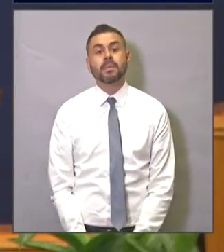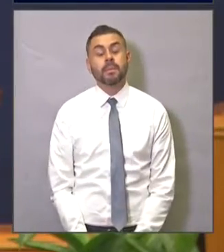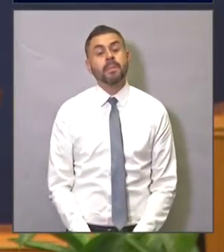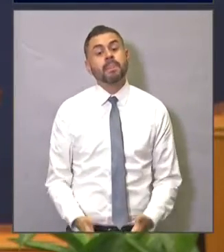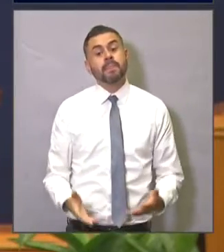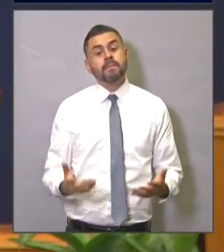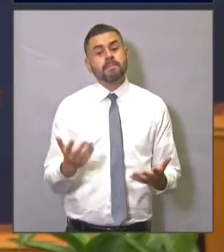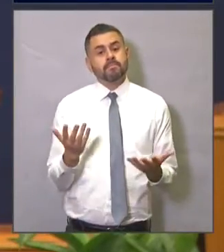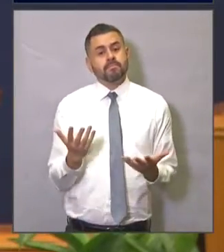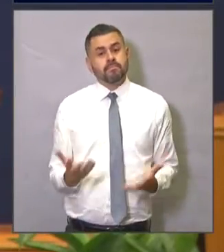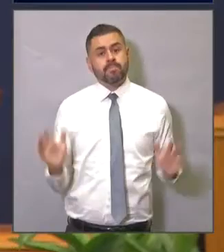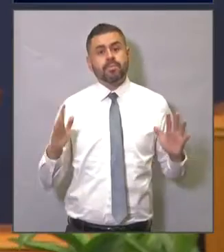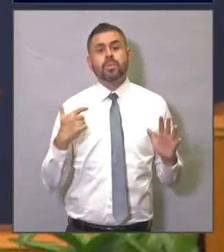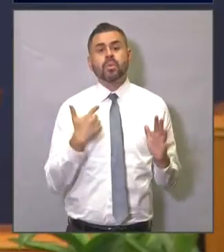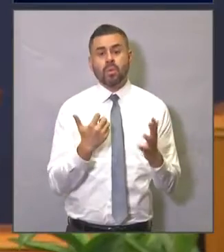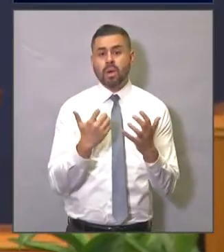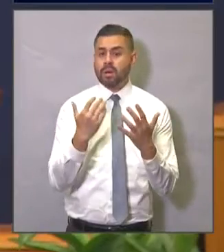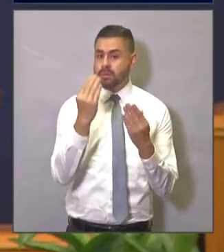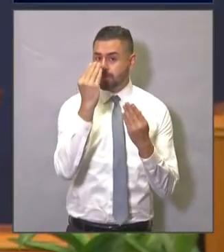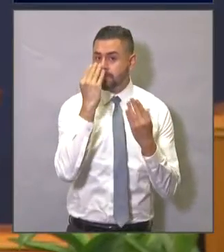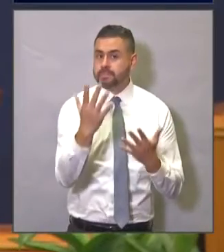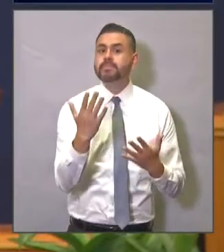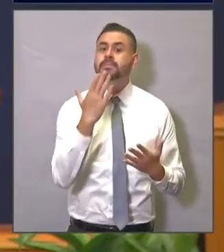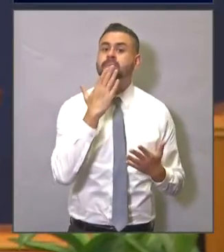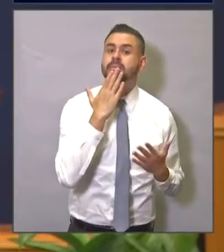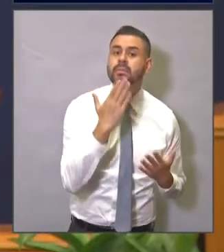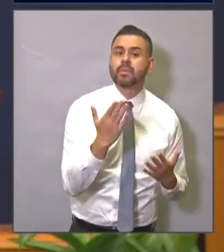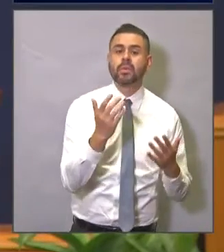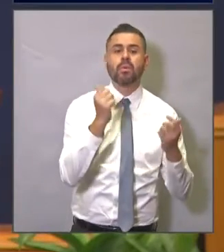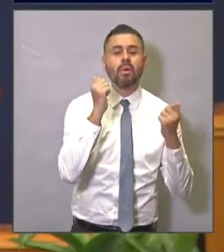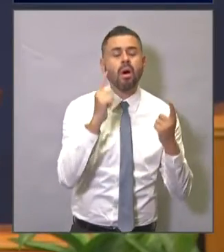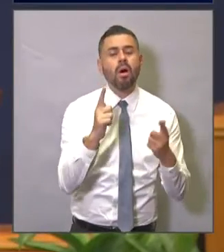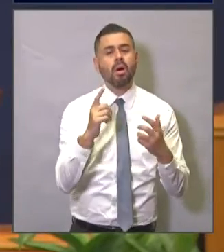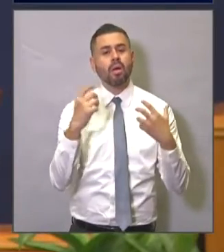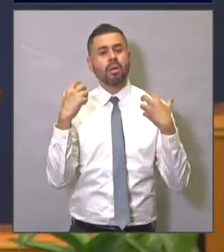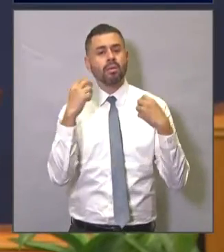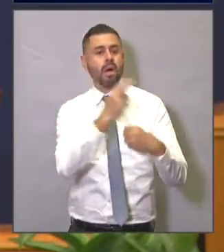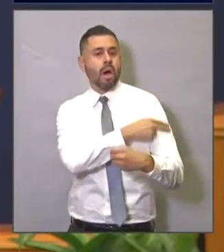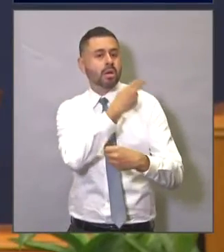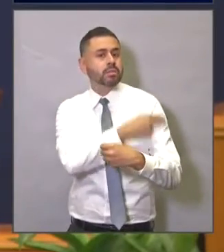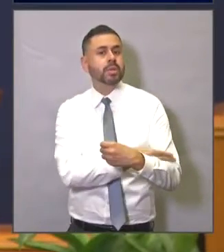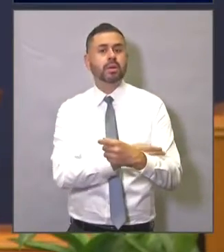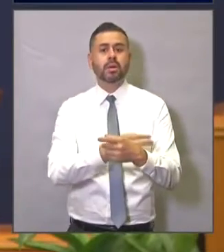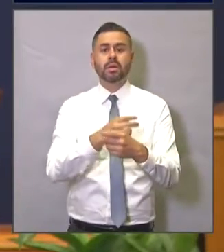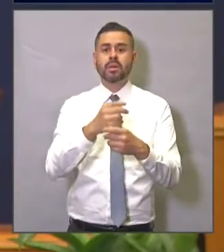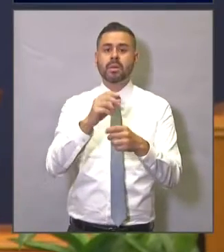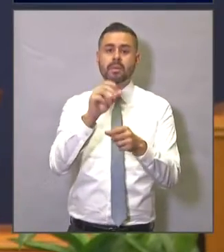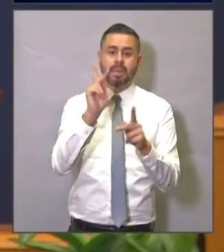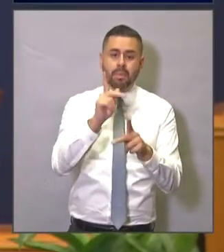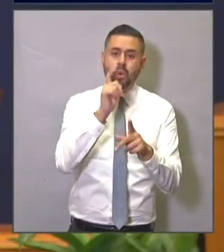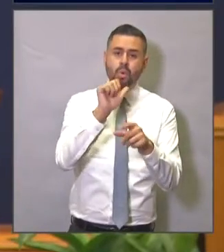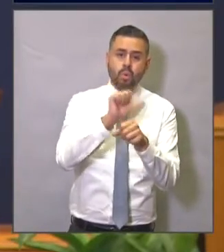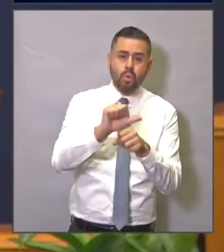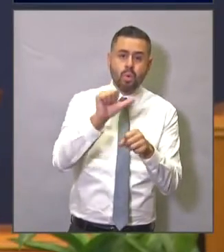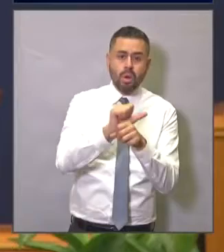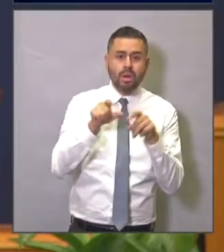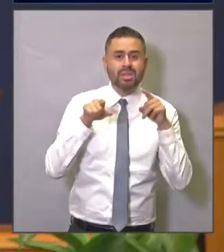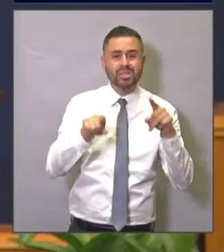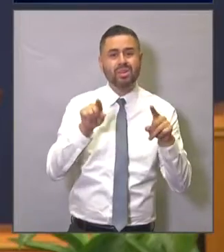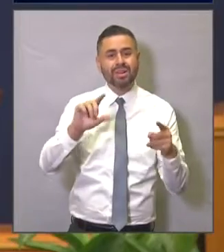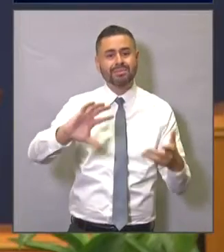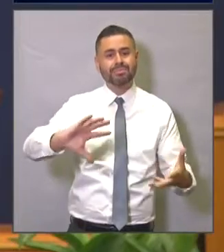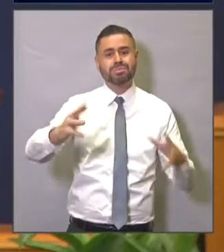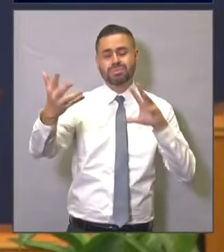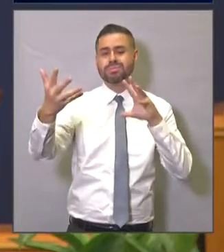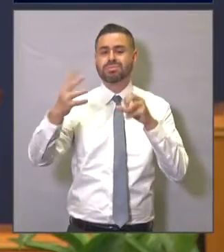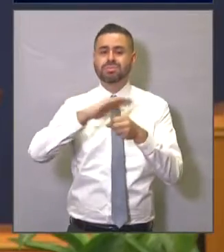closing, I want to extend my deepest thanks to all of the healthcare workers and frontline first responders out there and frontline workers